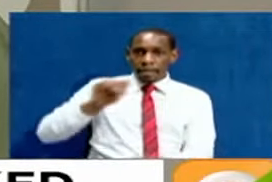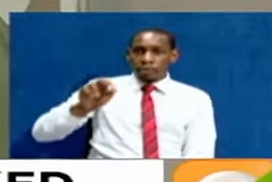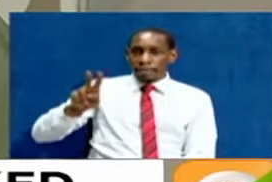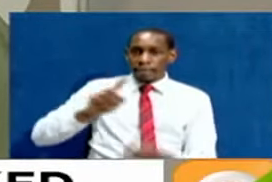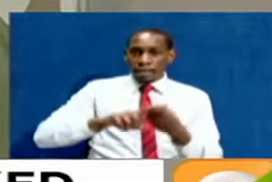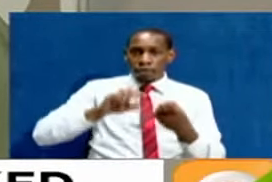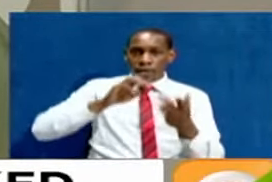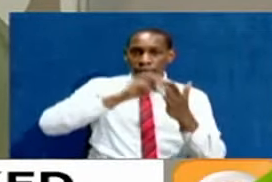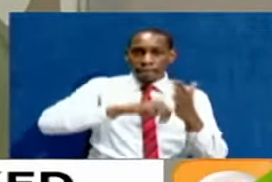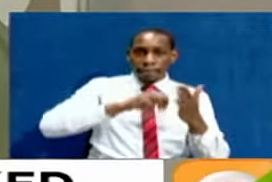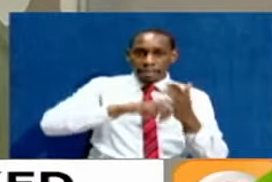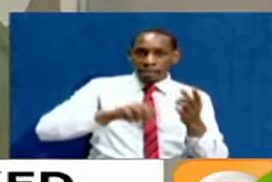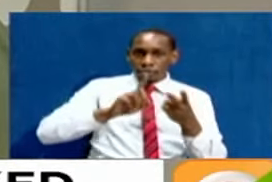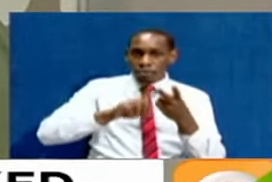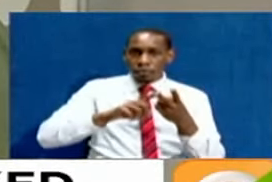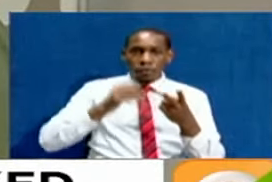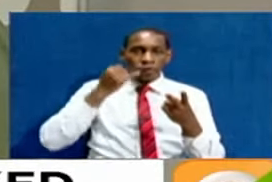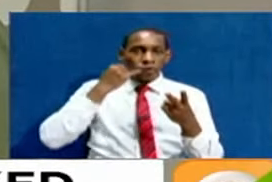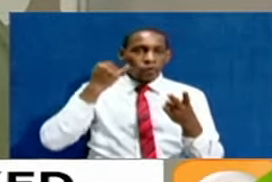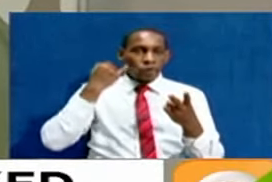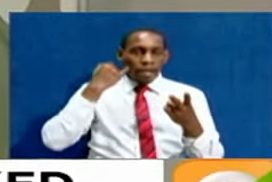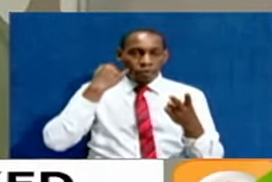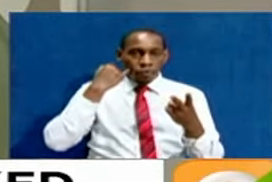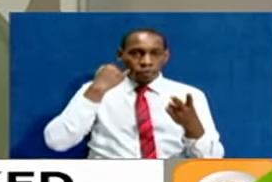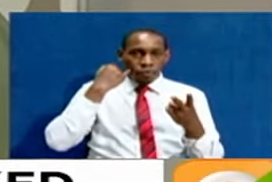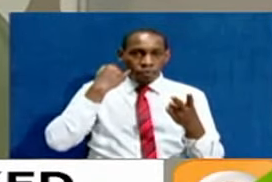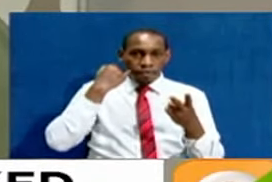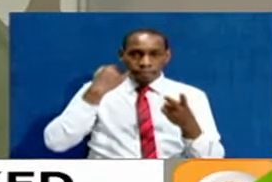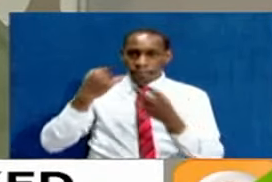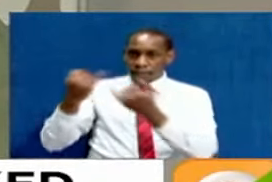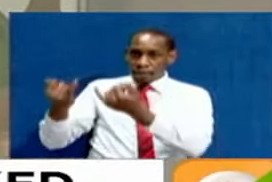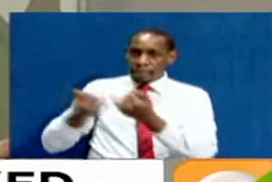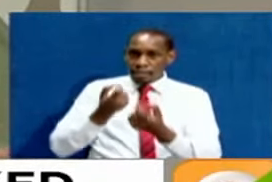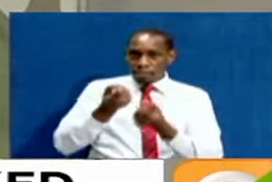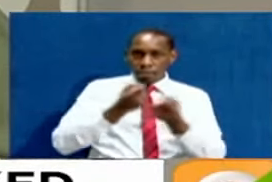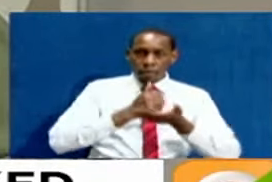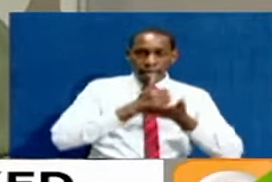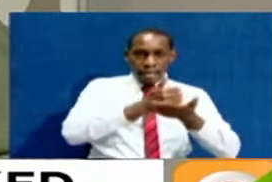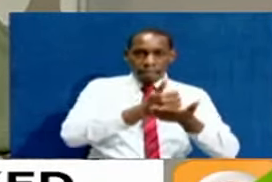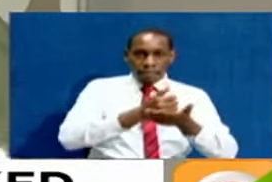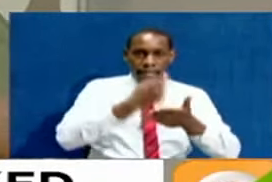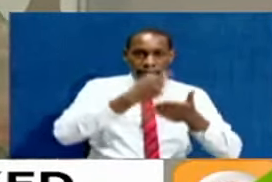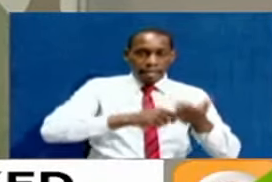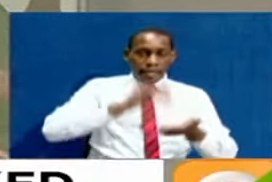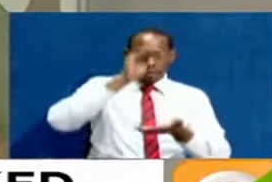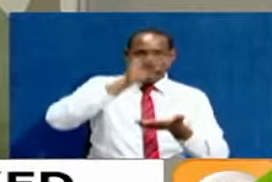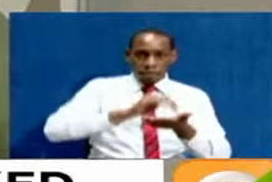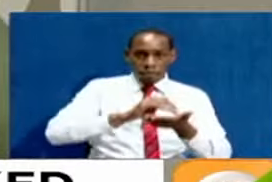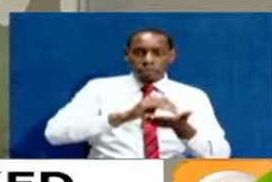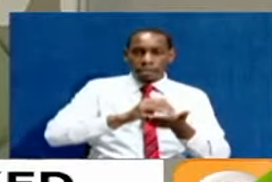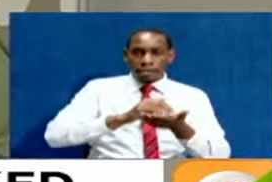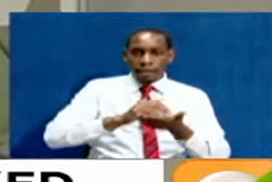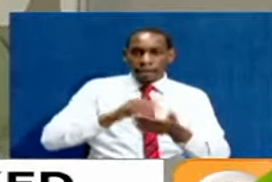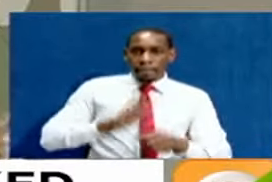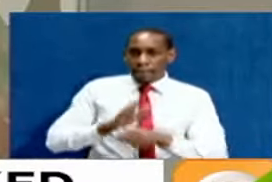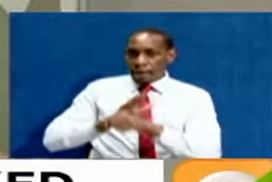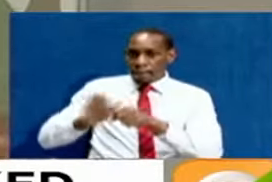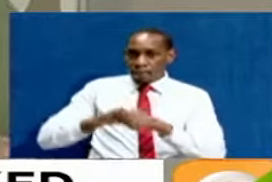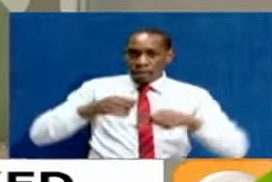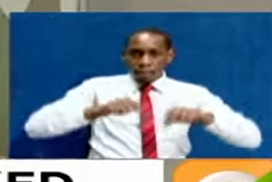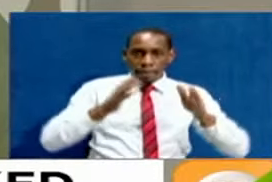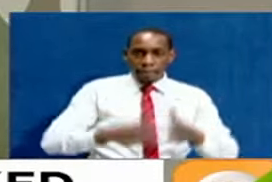Machakos, Governor Alfred Mutua, and I think in Nakuru, the governor there also. They've introduced some small measures here and there. Tax relief for Mamamboga, for Mutua Boda Boda,